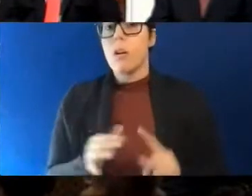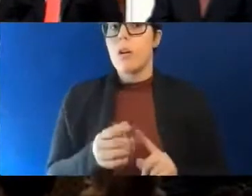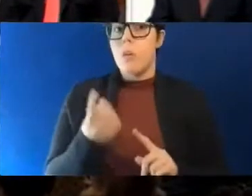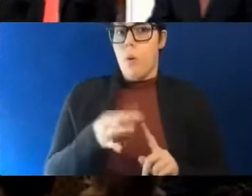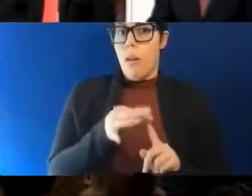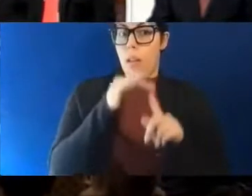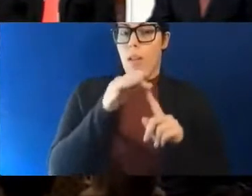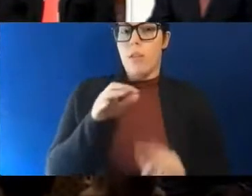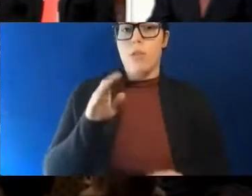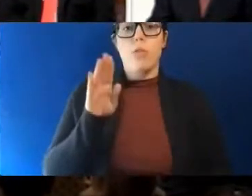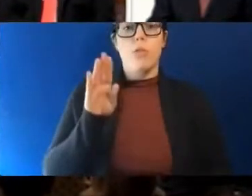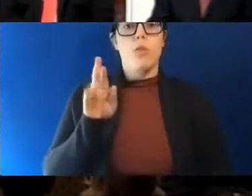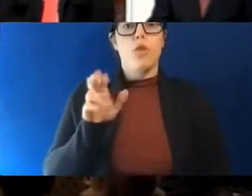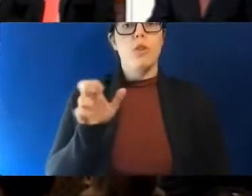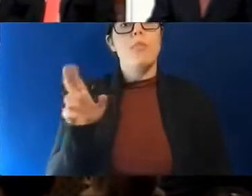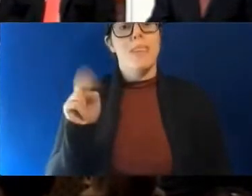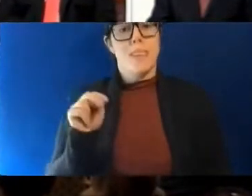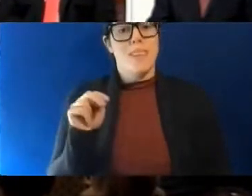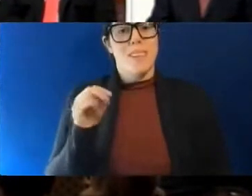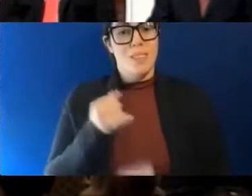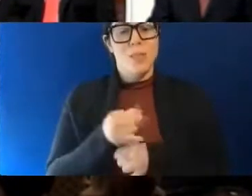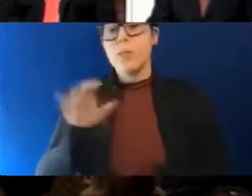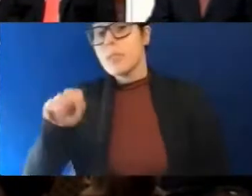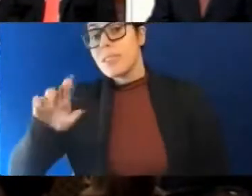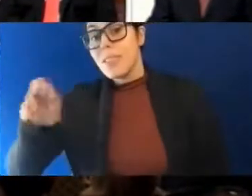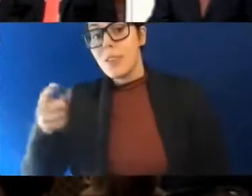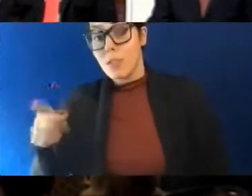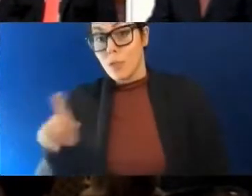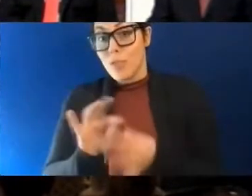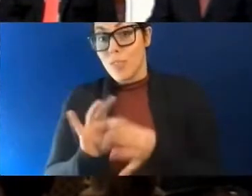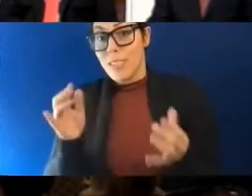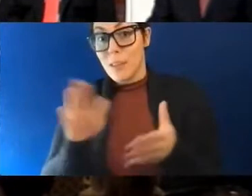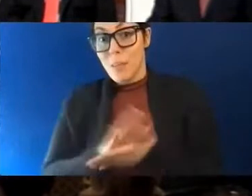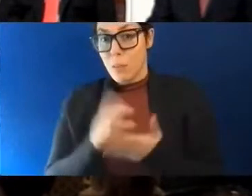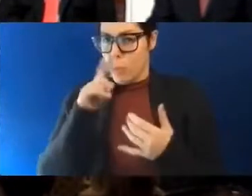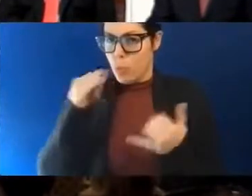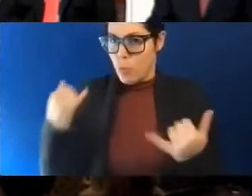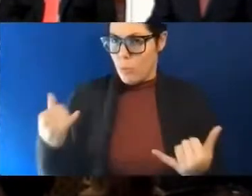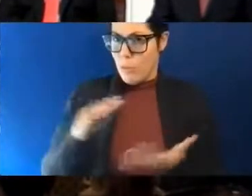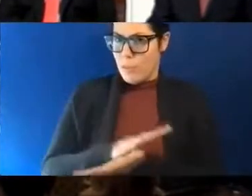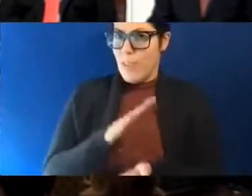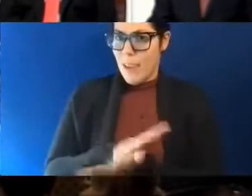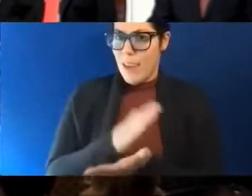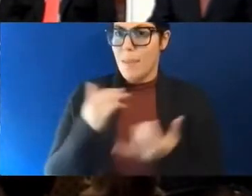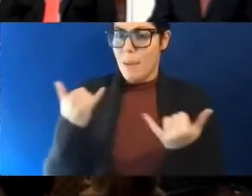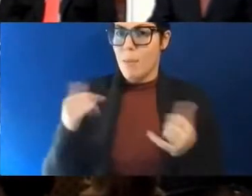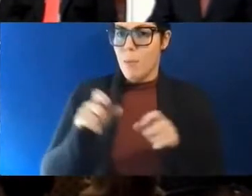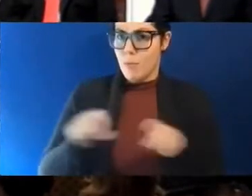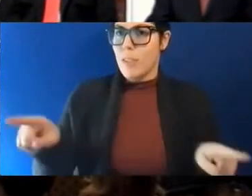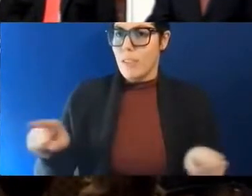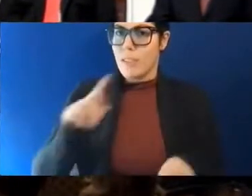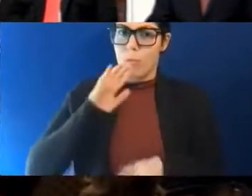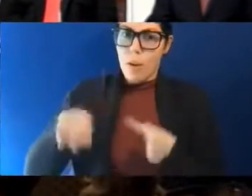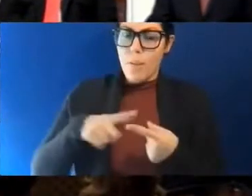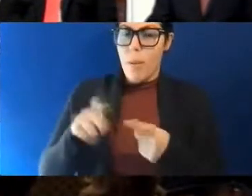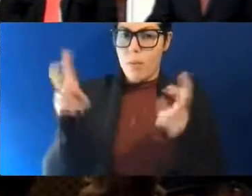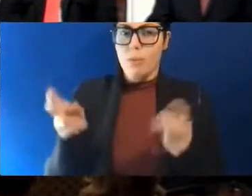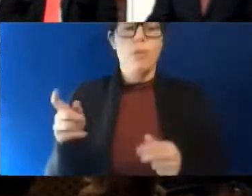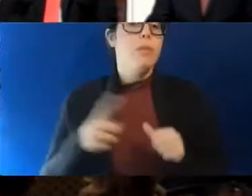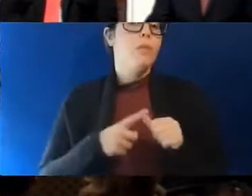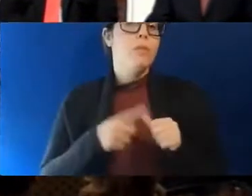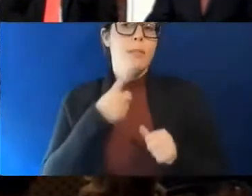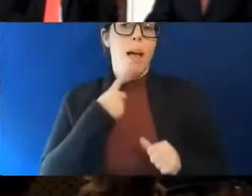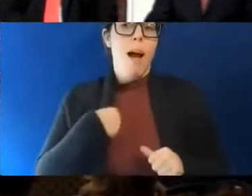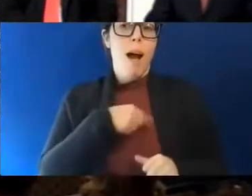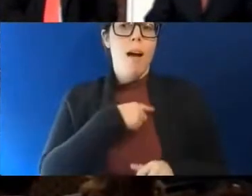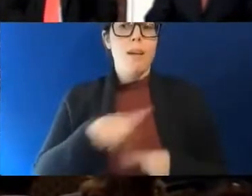Institute. Sarah, I know that you released a paper, I think today, that spoke to these issues. And I'd like to ask you just first off to tell us a little bit